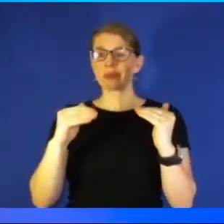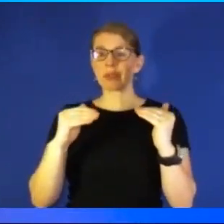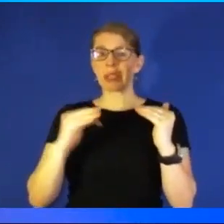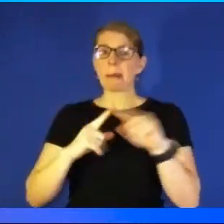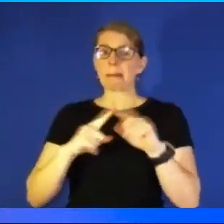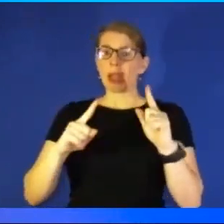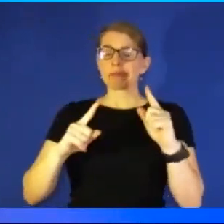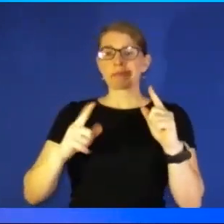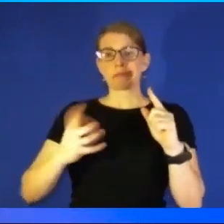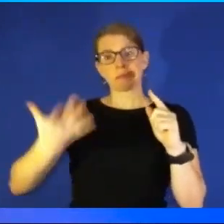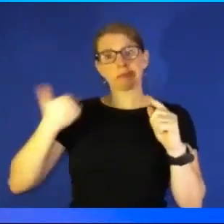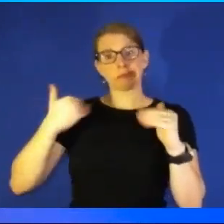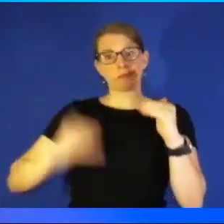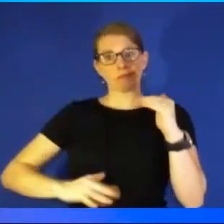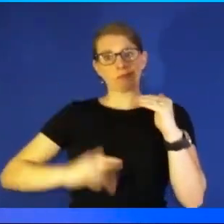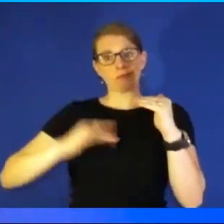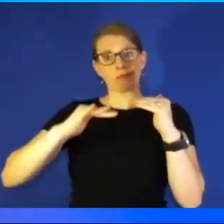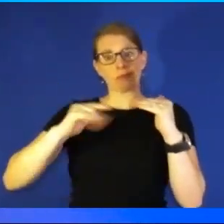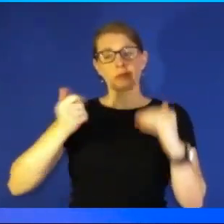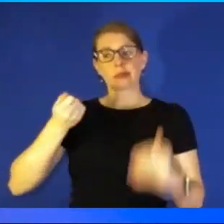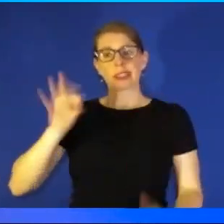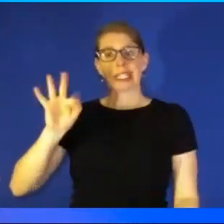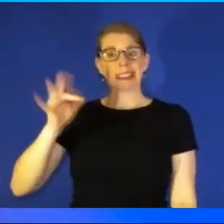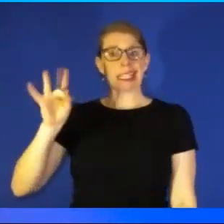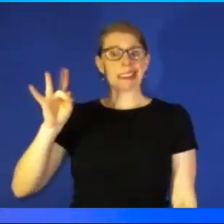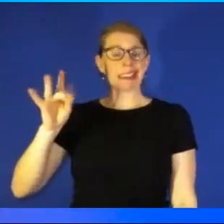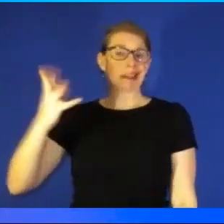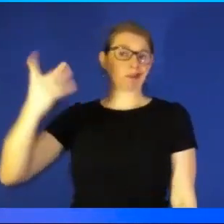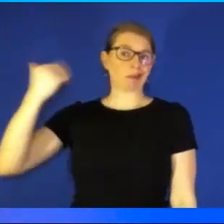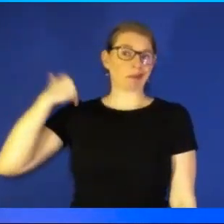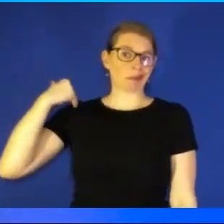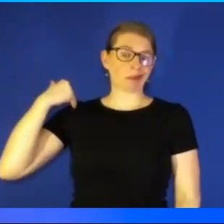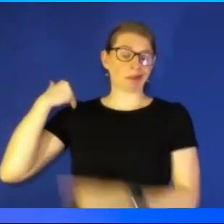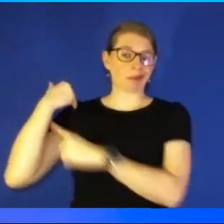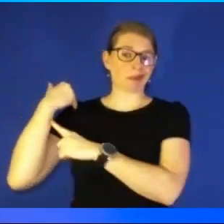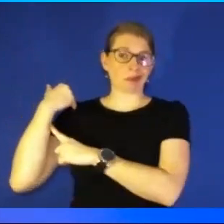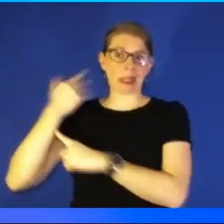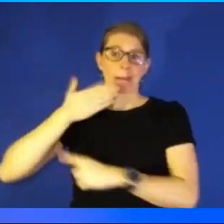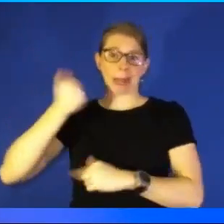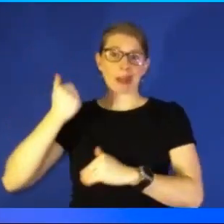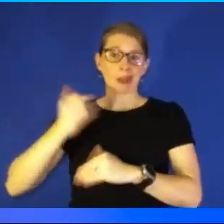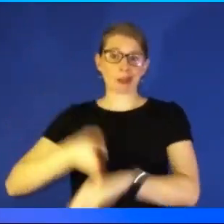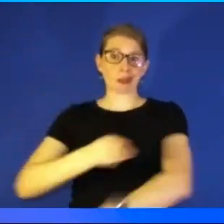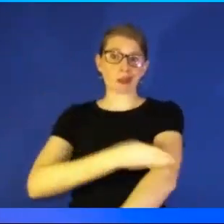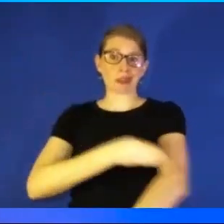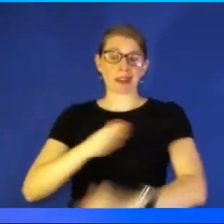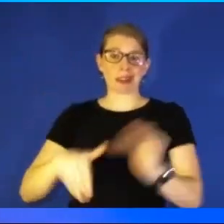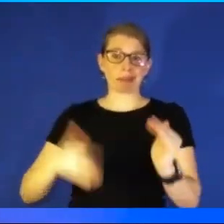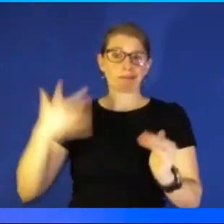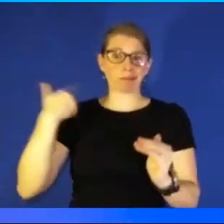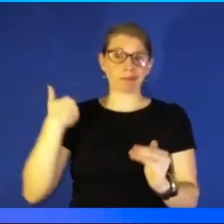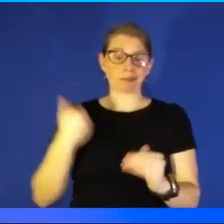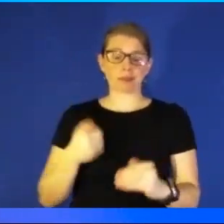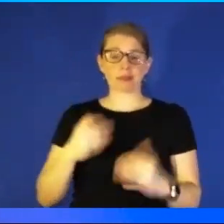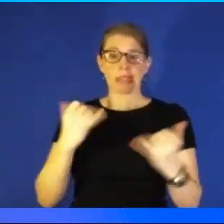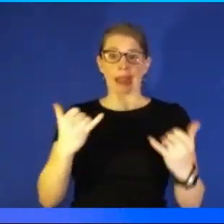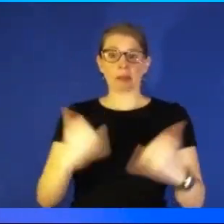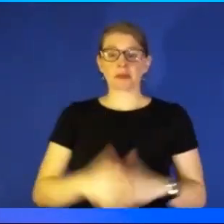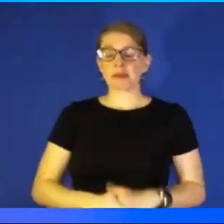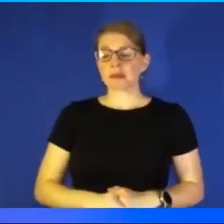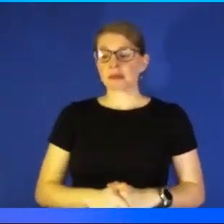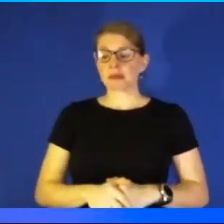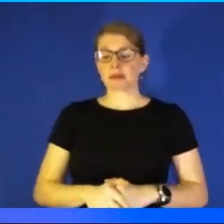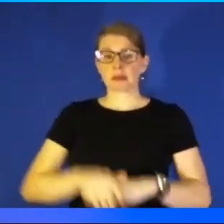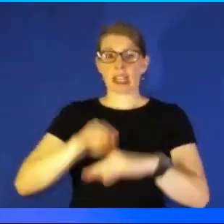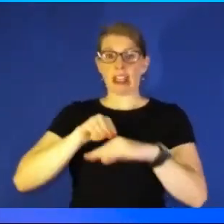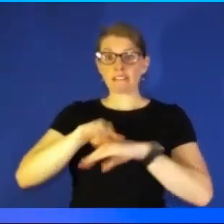in the 1900s with that pandemic. But I often think about what this effect will look like for years to